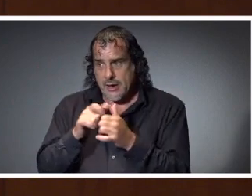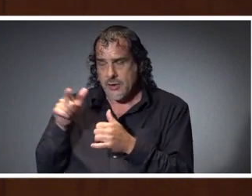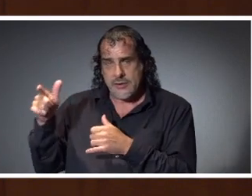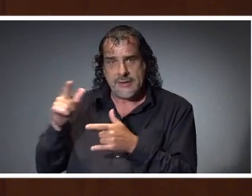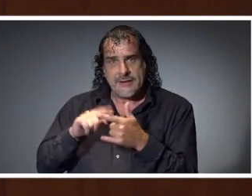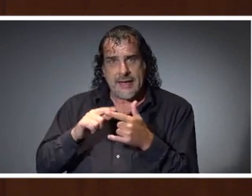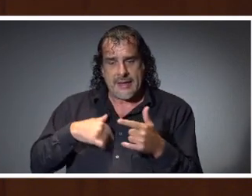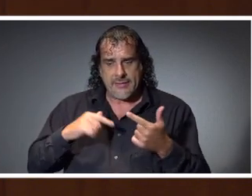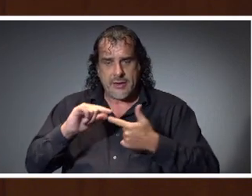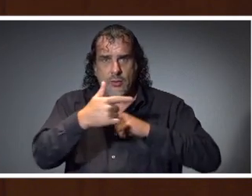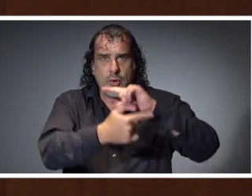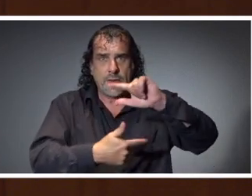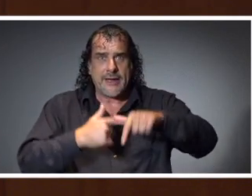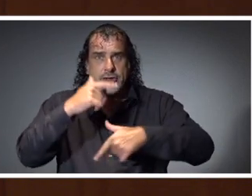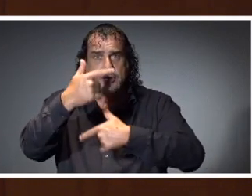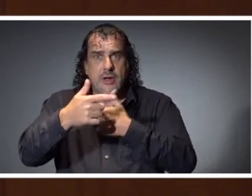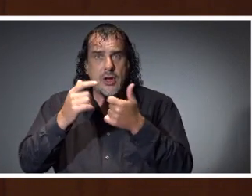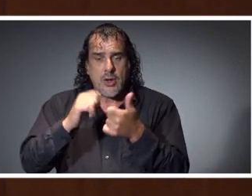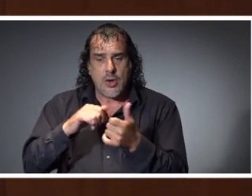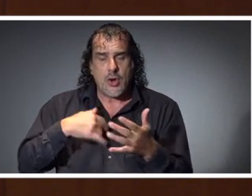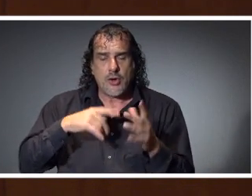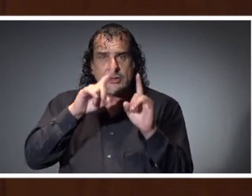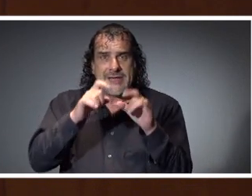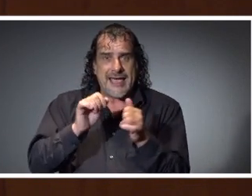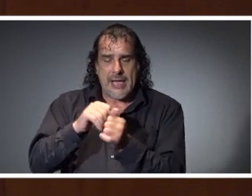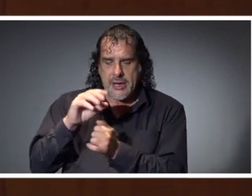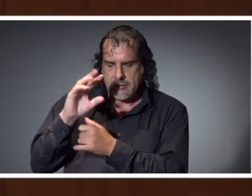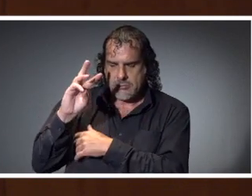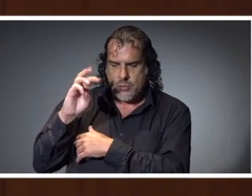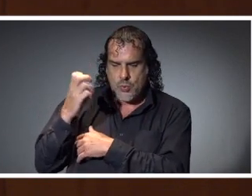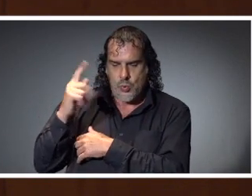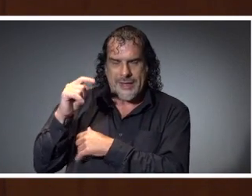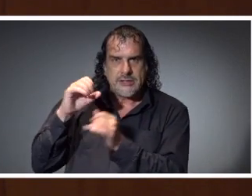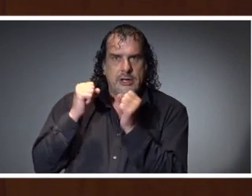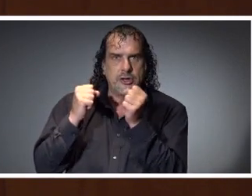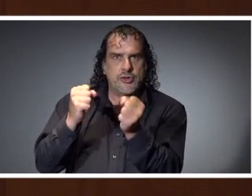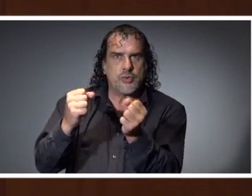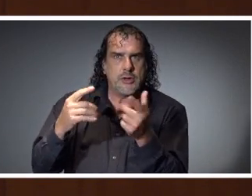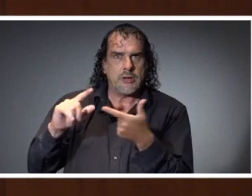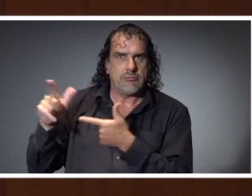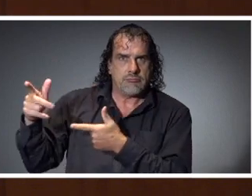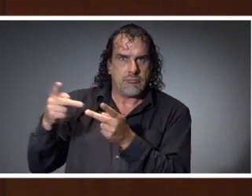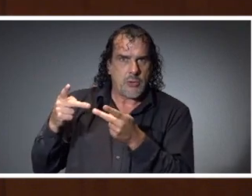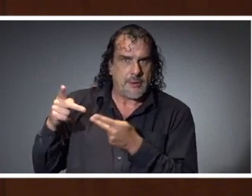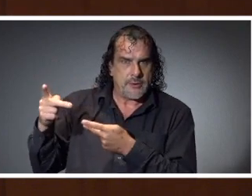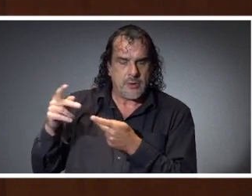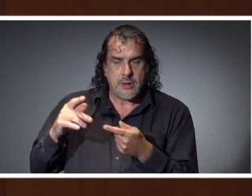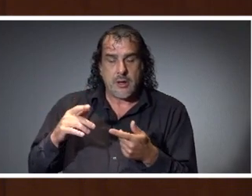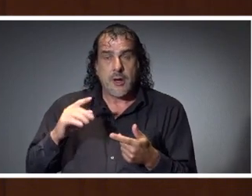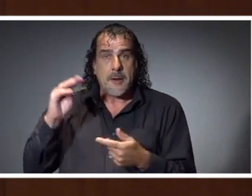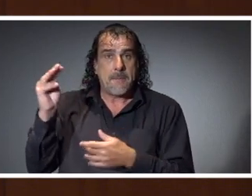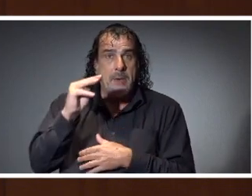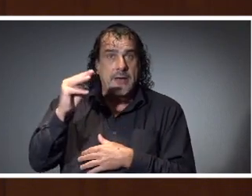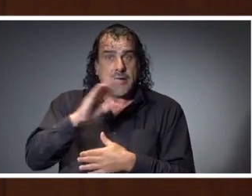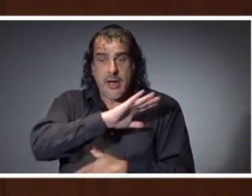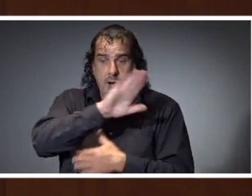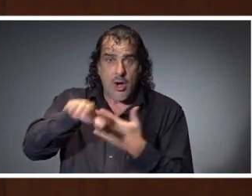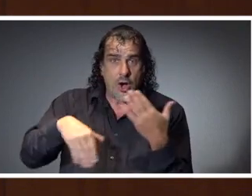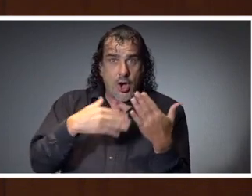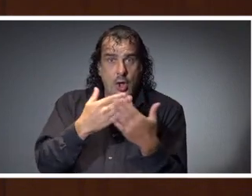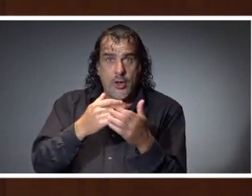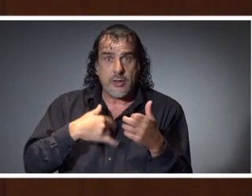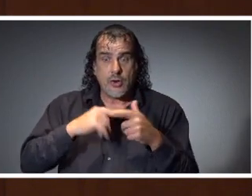rotational sites and the West Street, but starting Monday, we'll have our our teams and all the county health departments on that